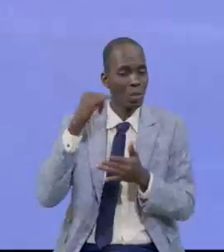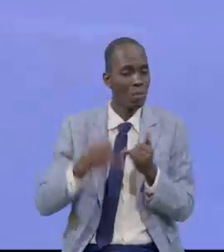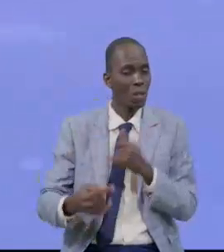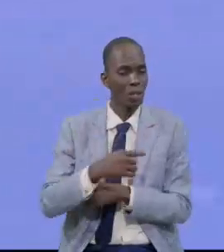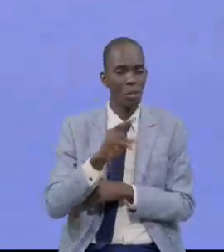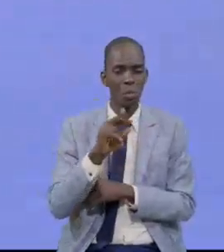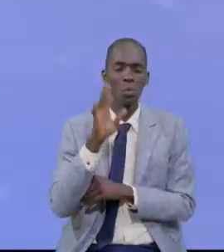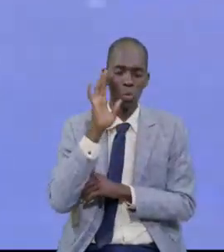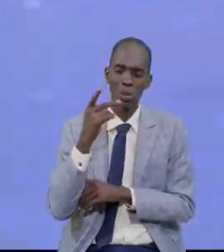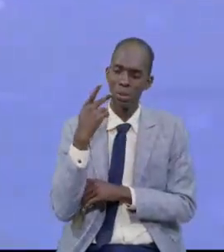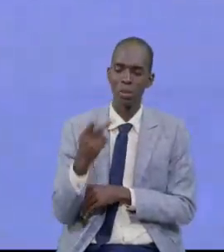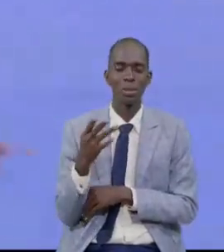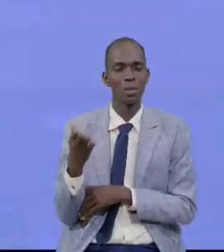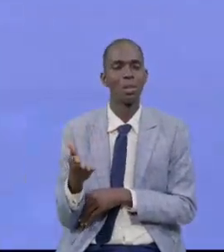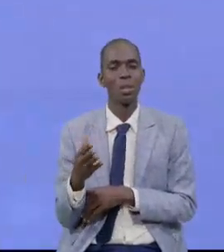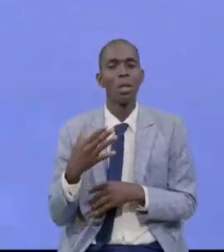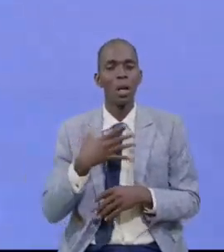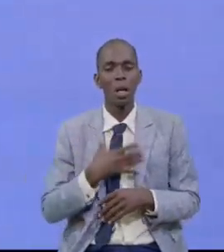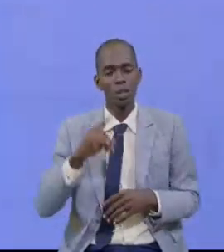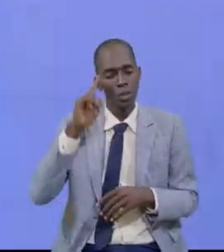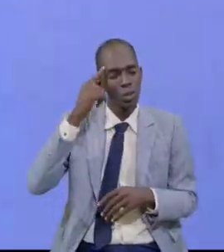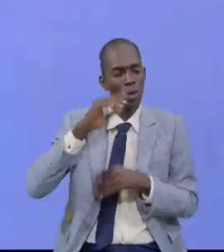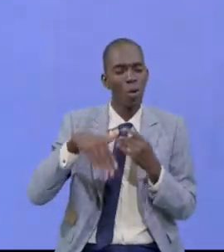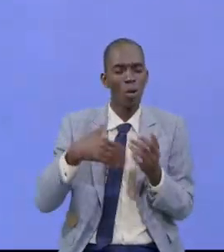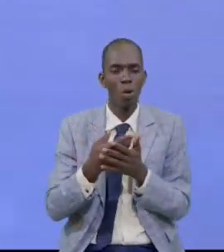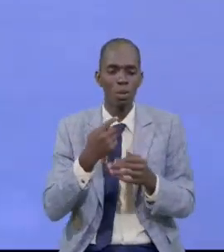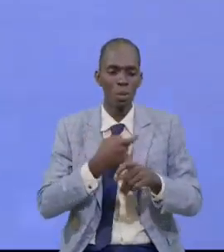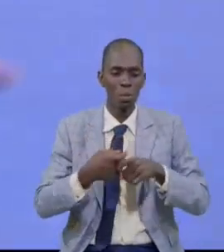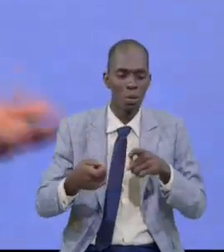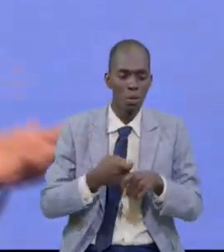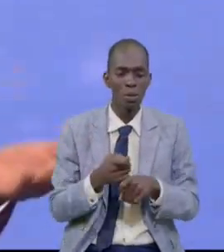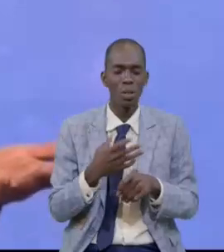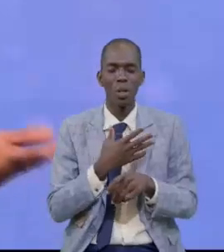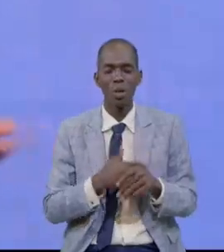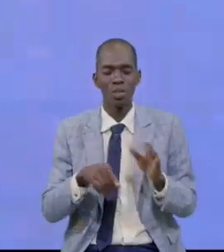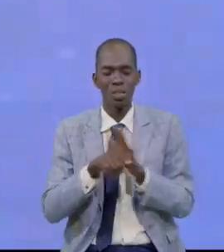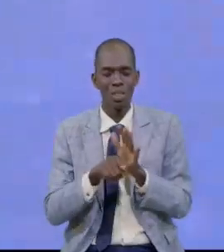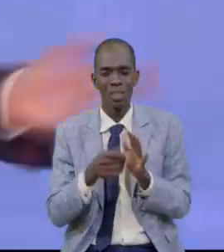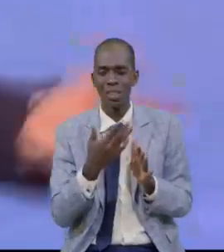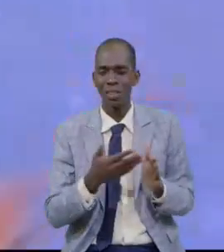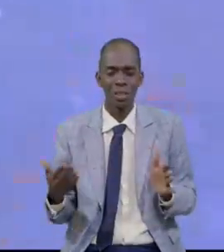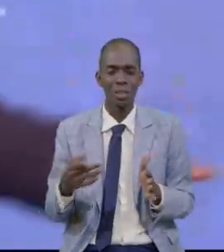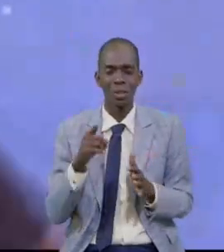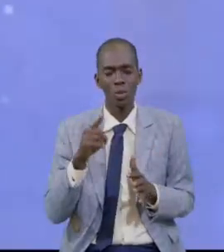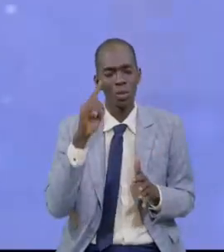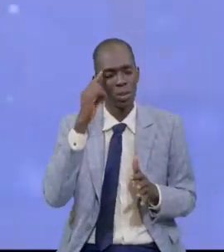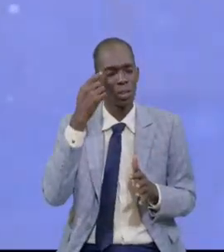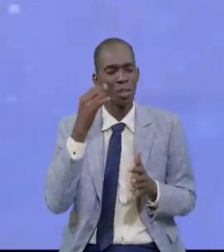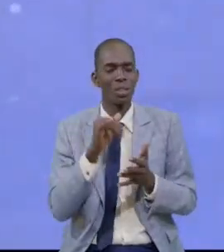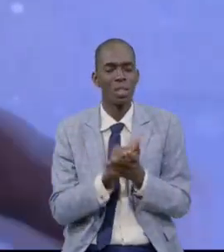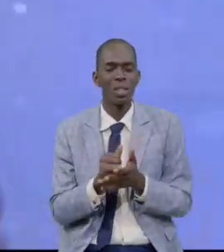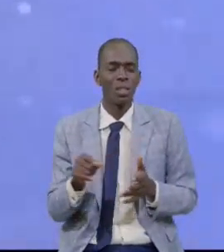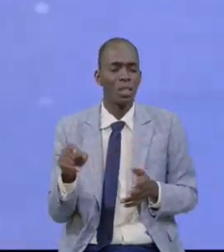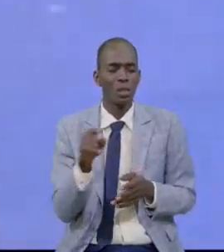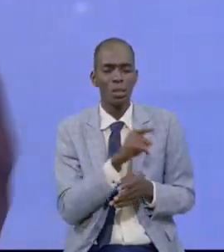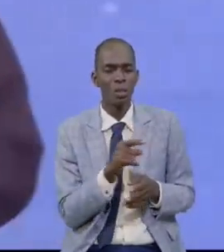all the negative things that blew against our lives, you will think that they'll blow us now, we remain down there